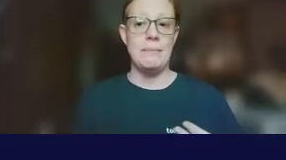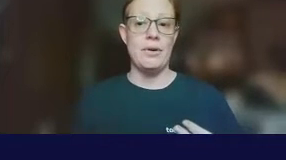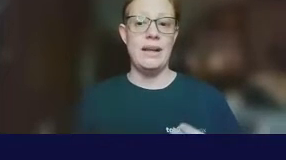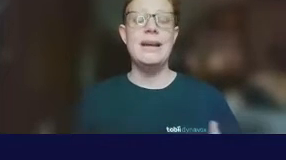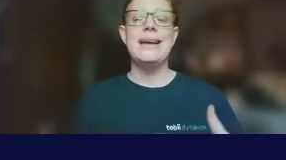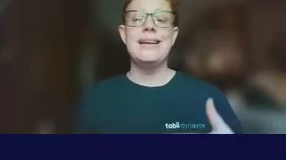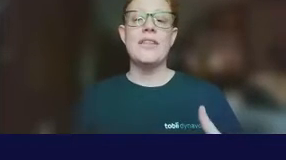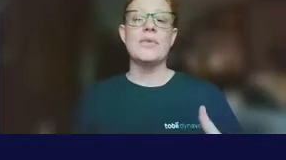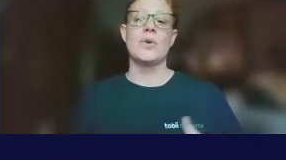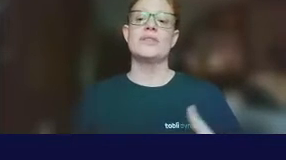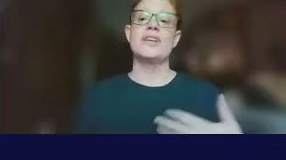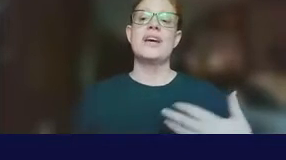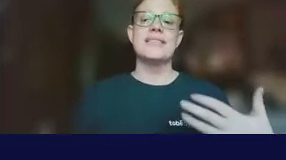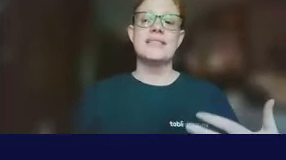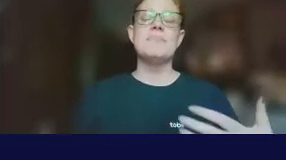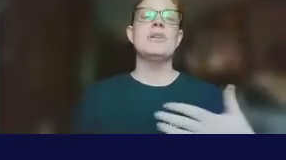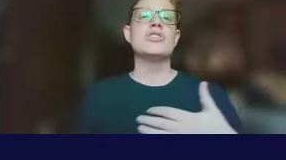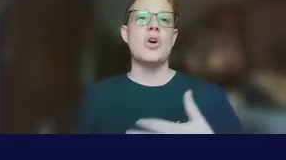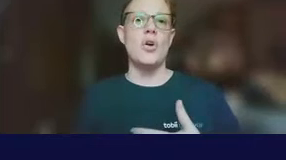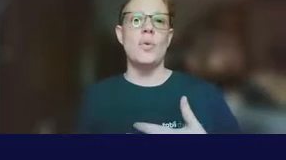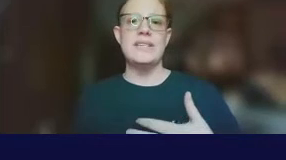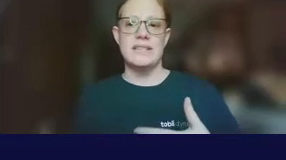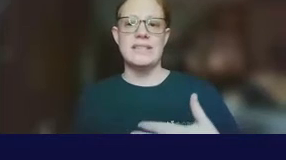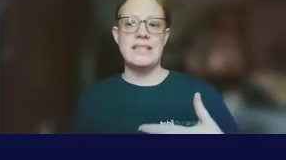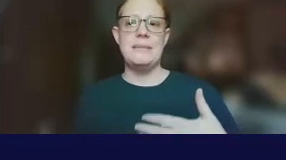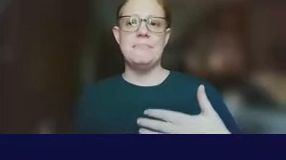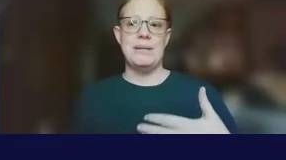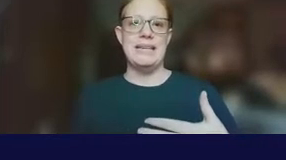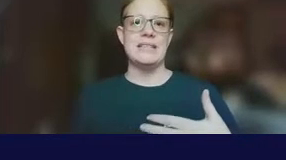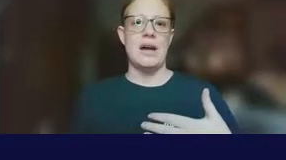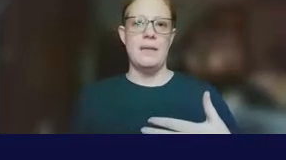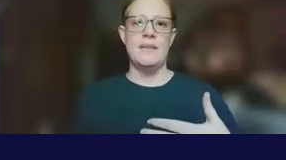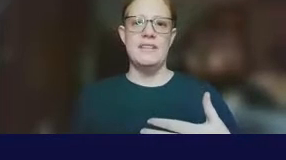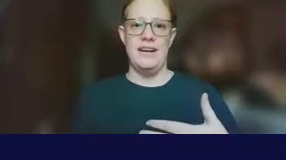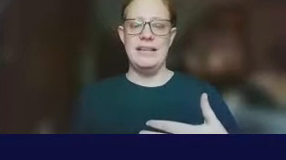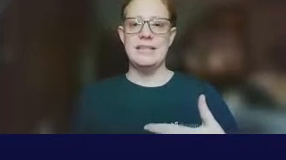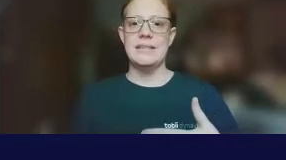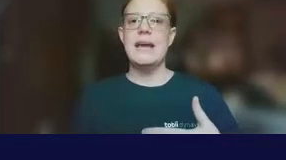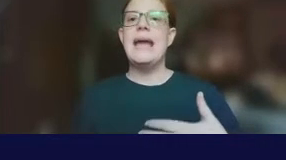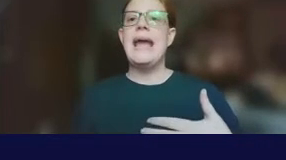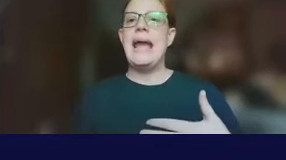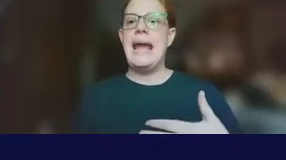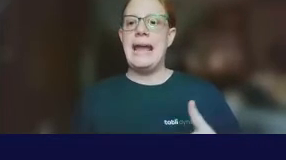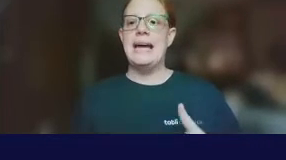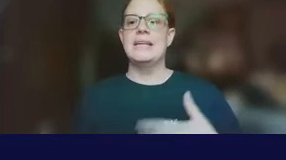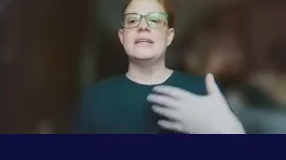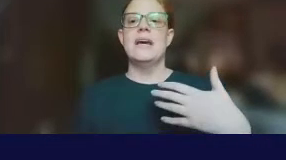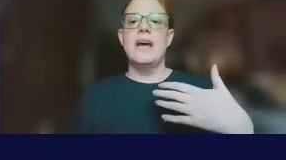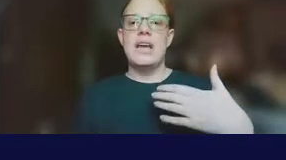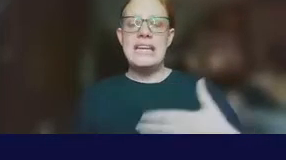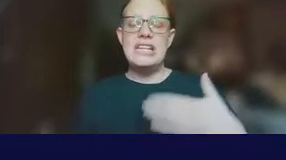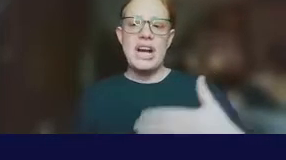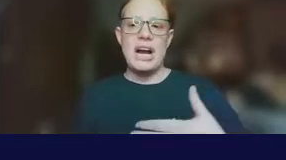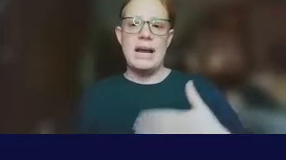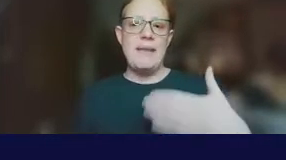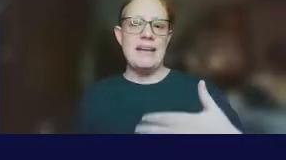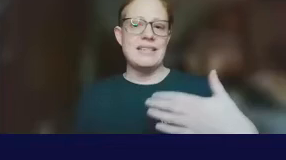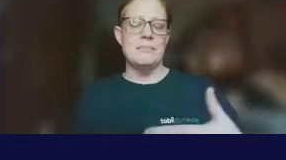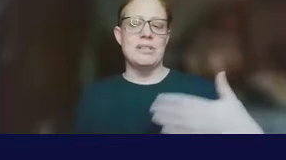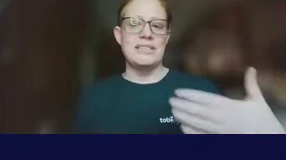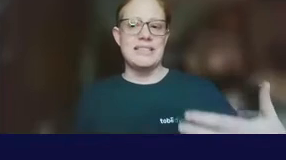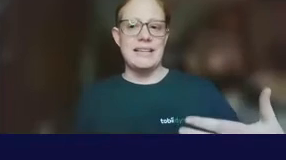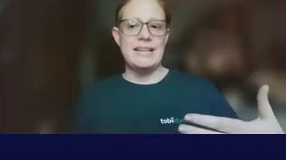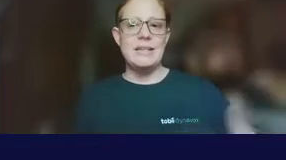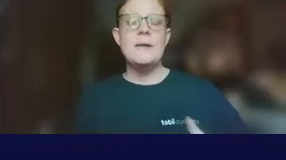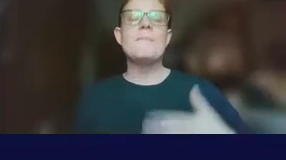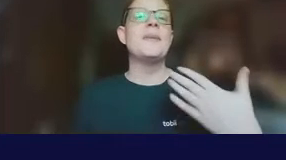motor memory. In other words, the symbol is always in the same place on the device, and each time that